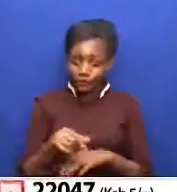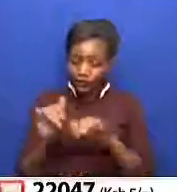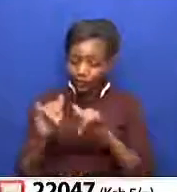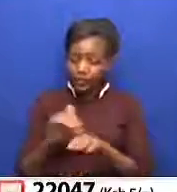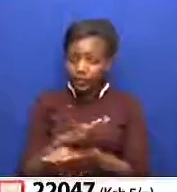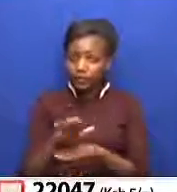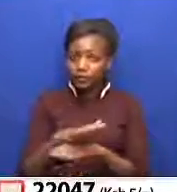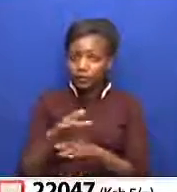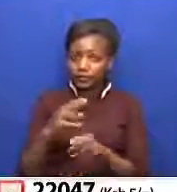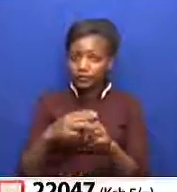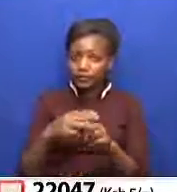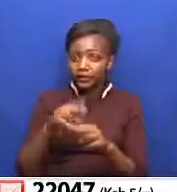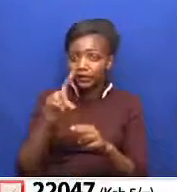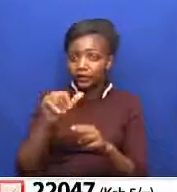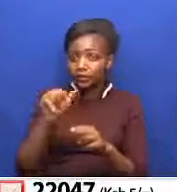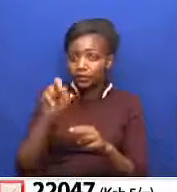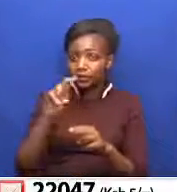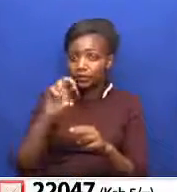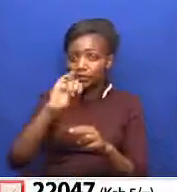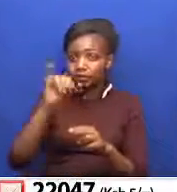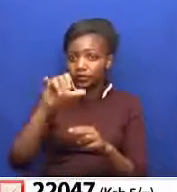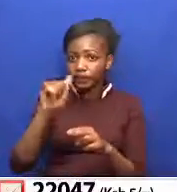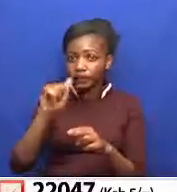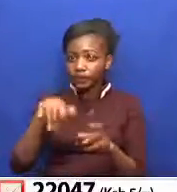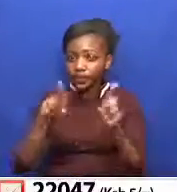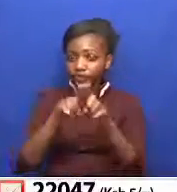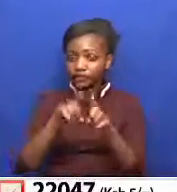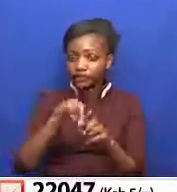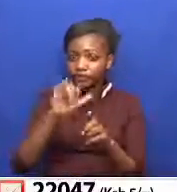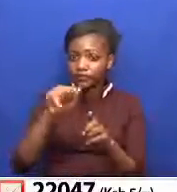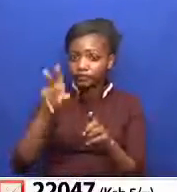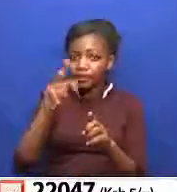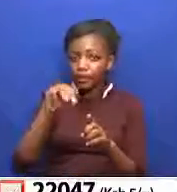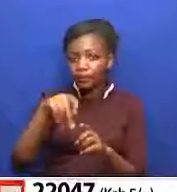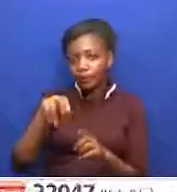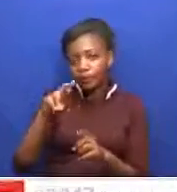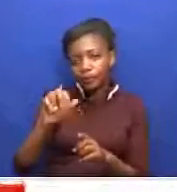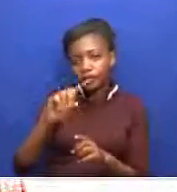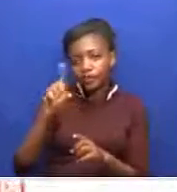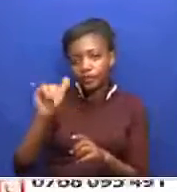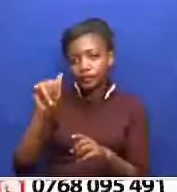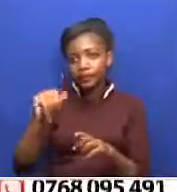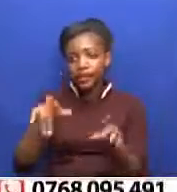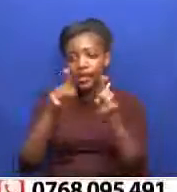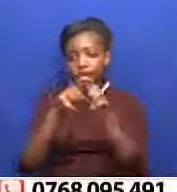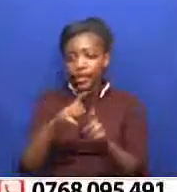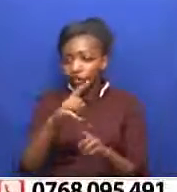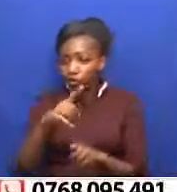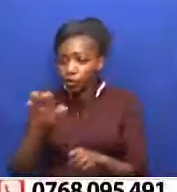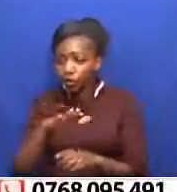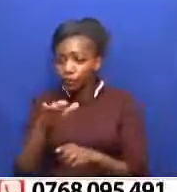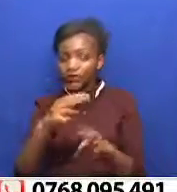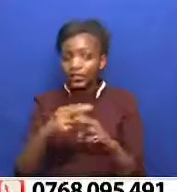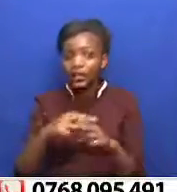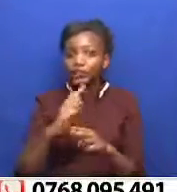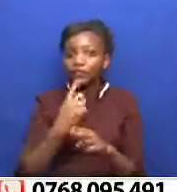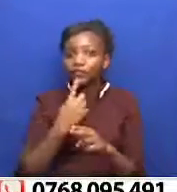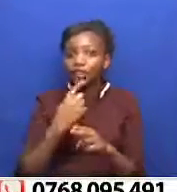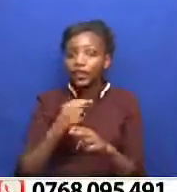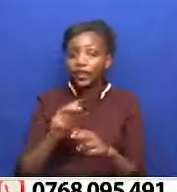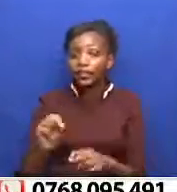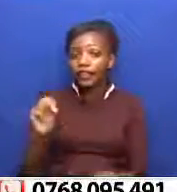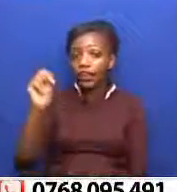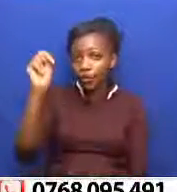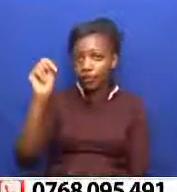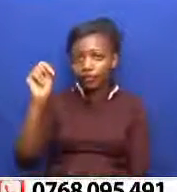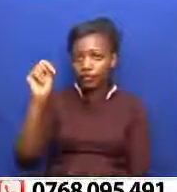na Remit Empresa, na pia tunaenda Turkana North mahali ya penye inaitwa na Sechabwin